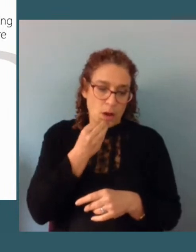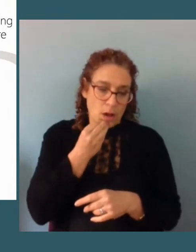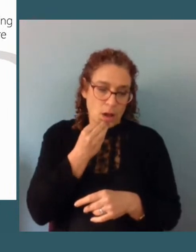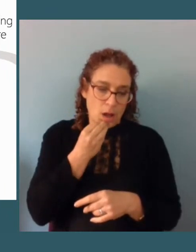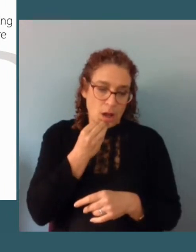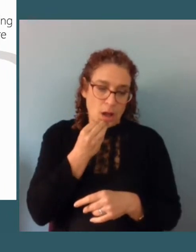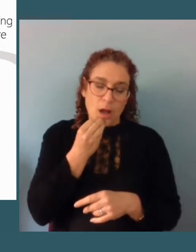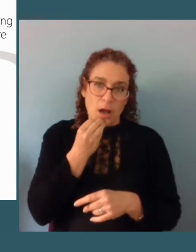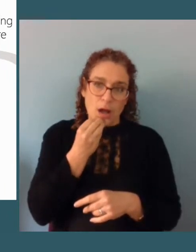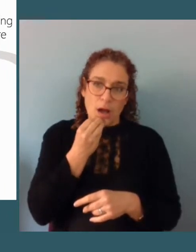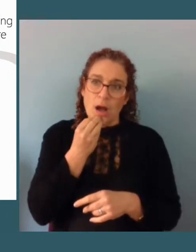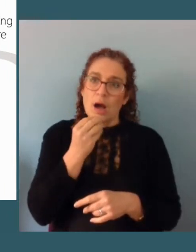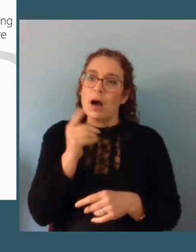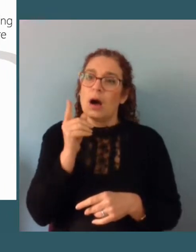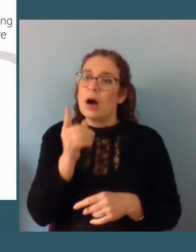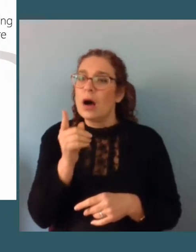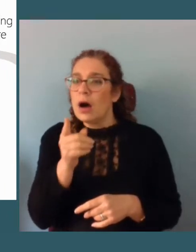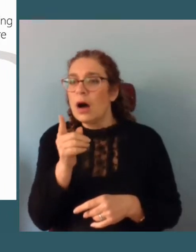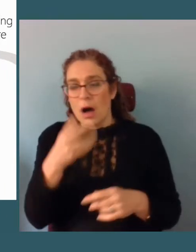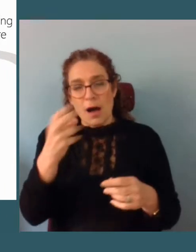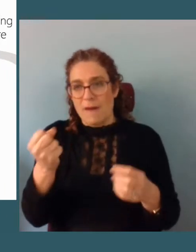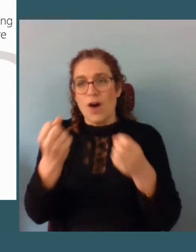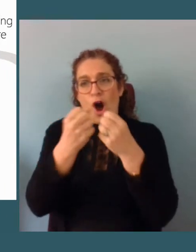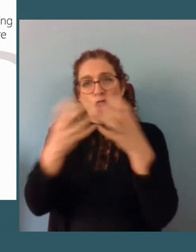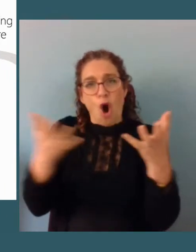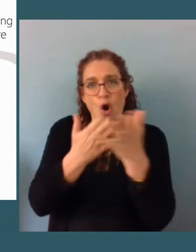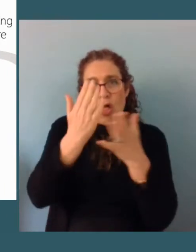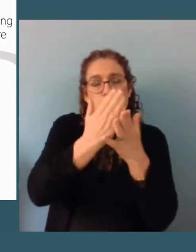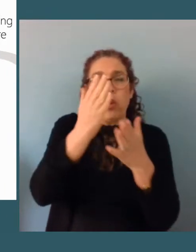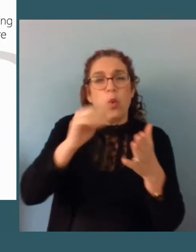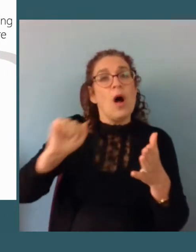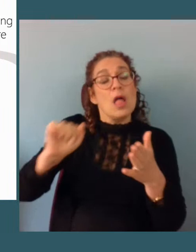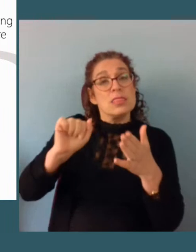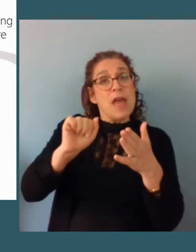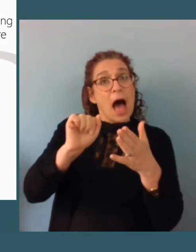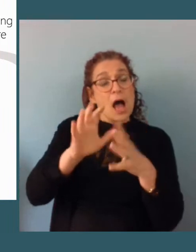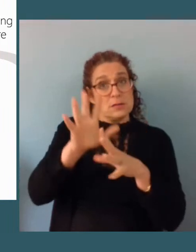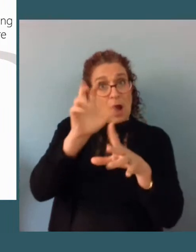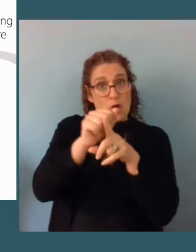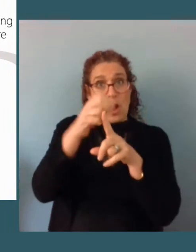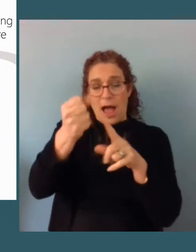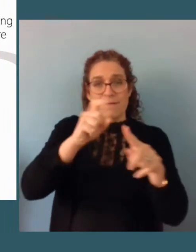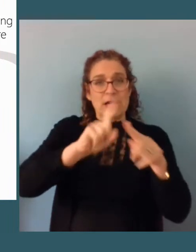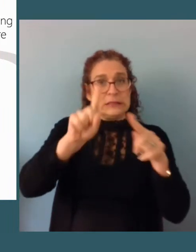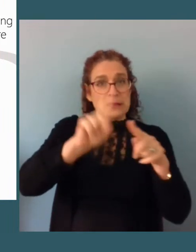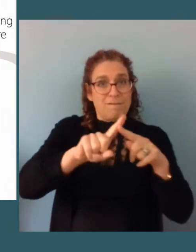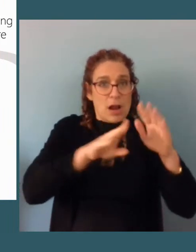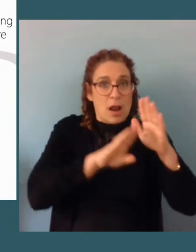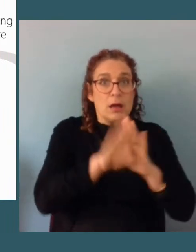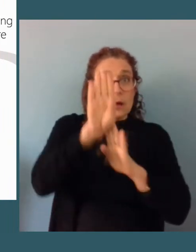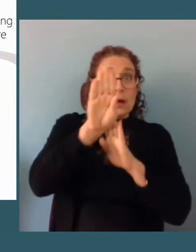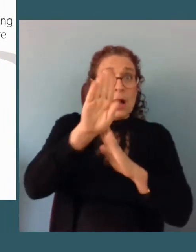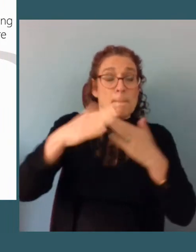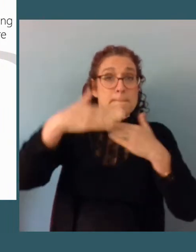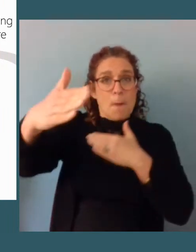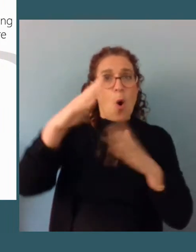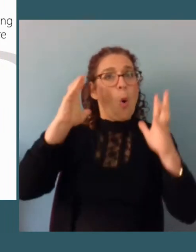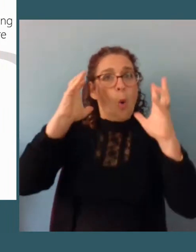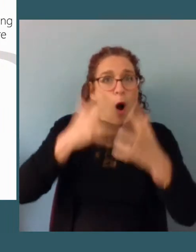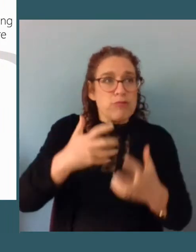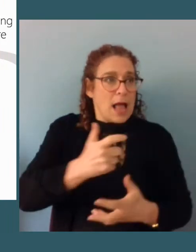the course of a diagnosis, where people are likely to experience more worry and more anxiety and more